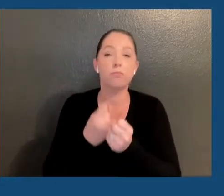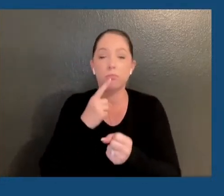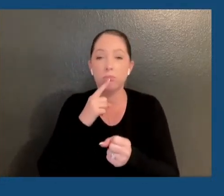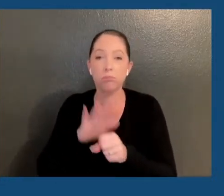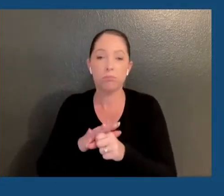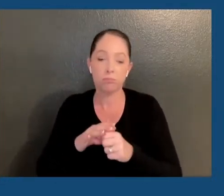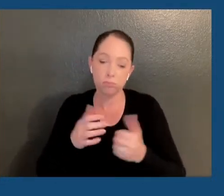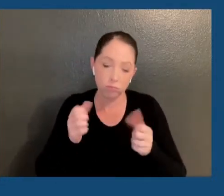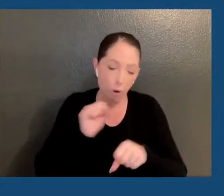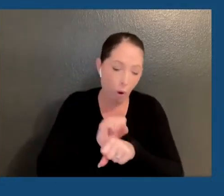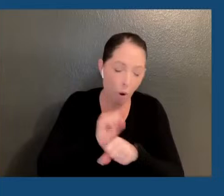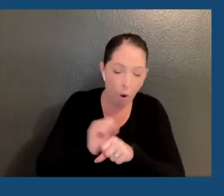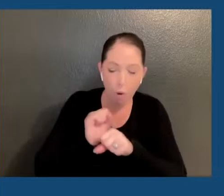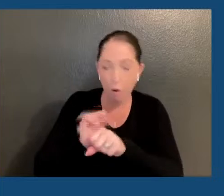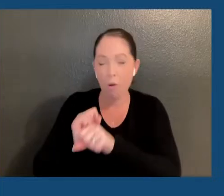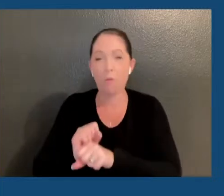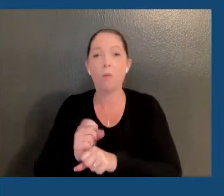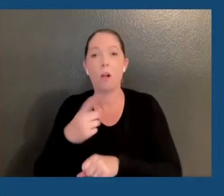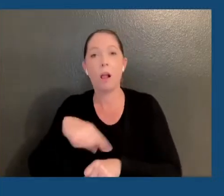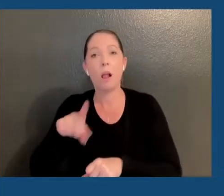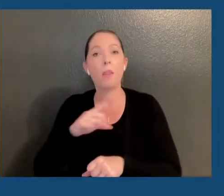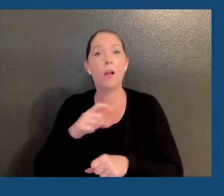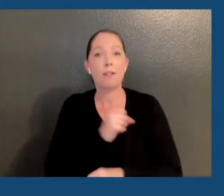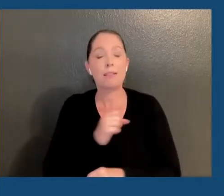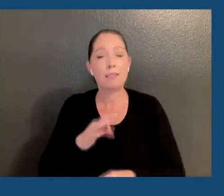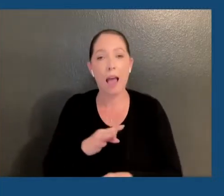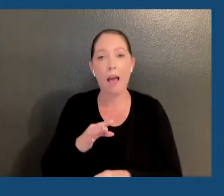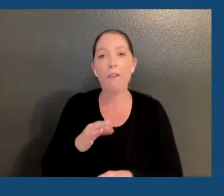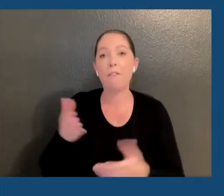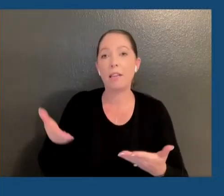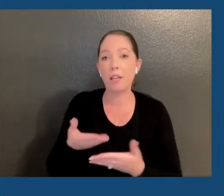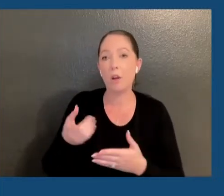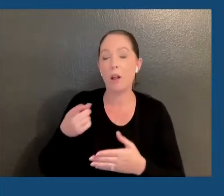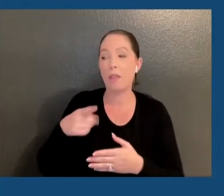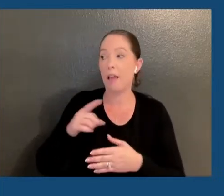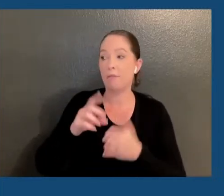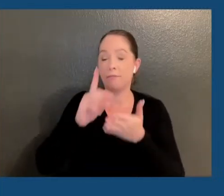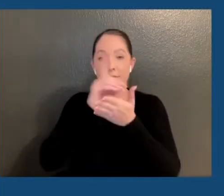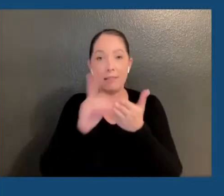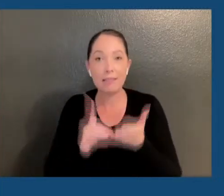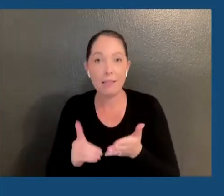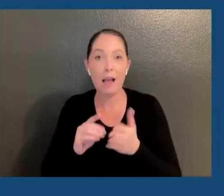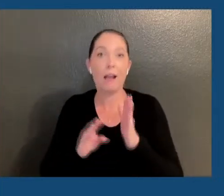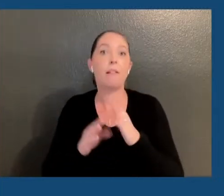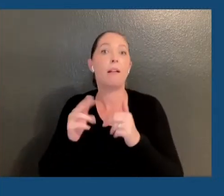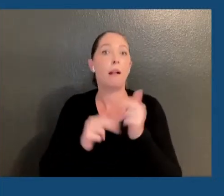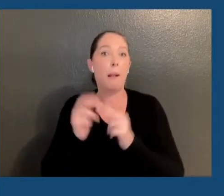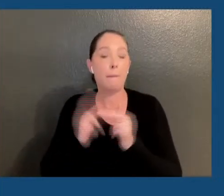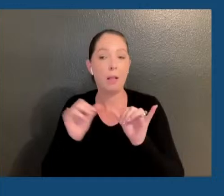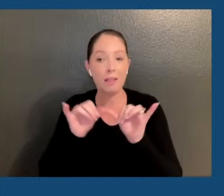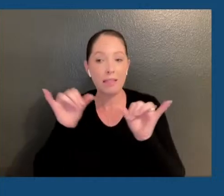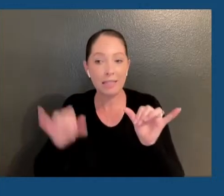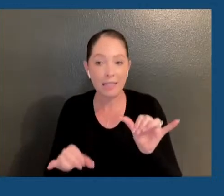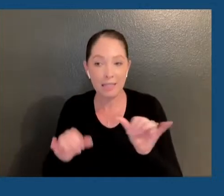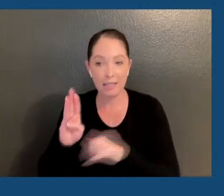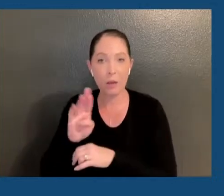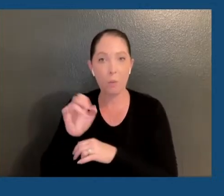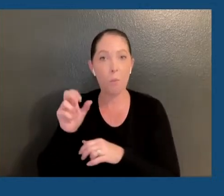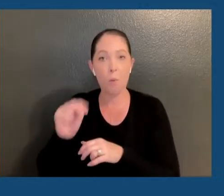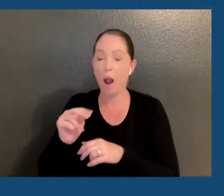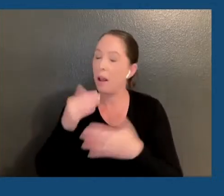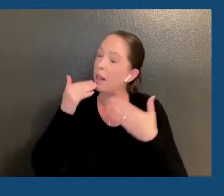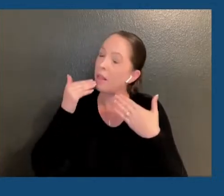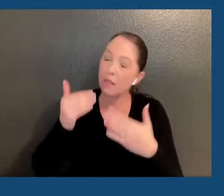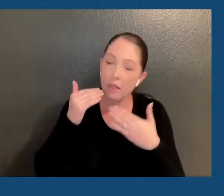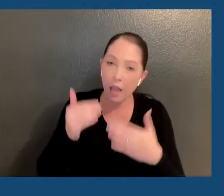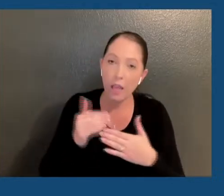Heaton. Brian, who designed and built the system. And Brian, we asked a lot of the ITS staff, and I hope your staff